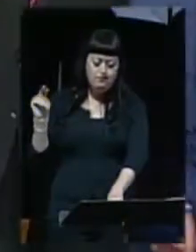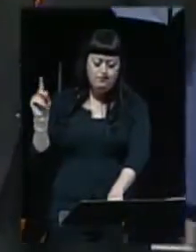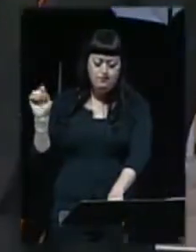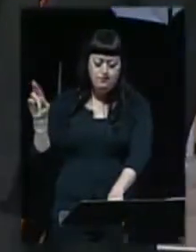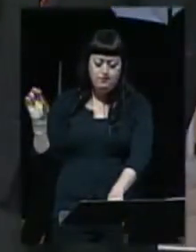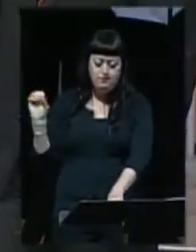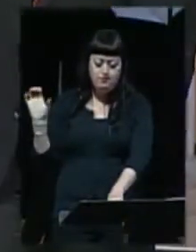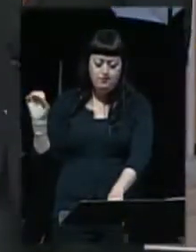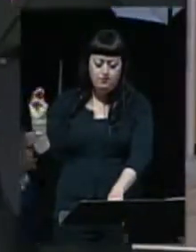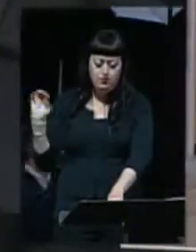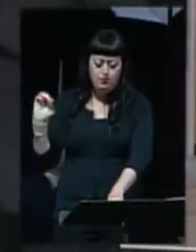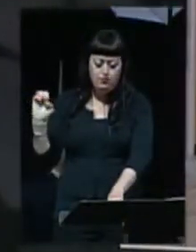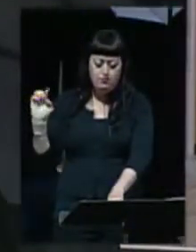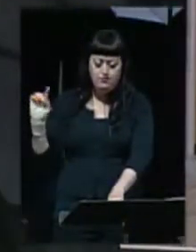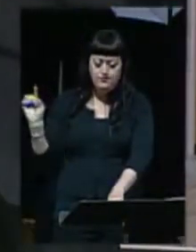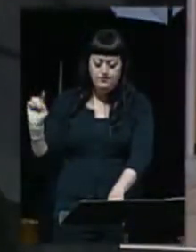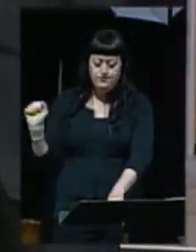Alexander Shomez.